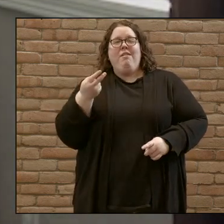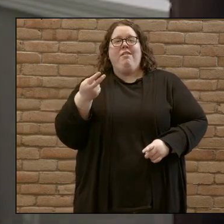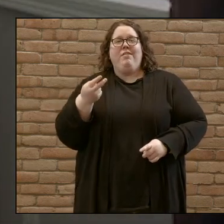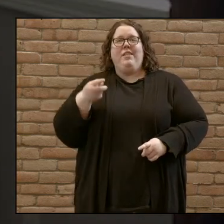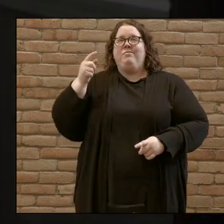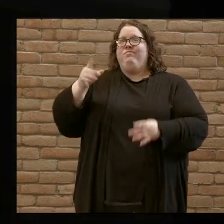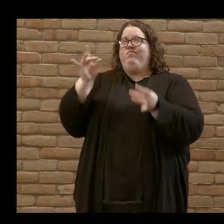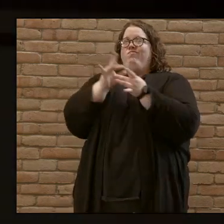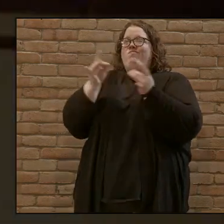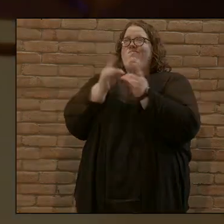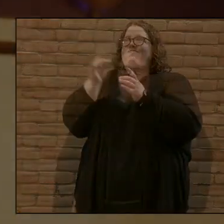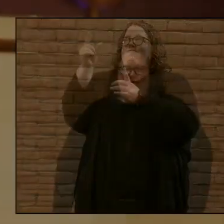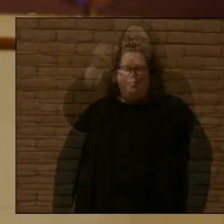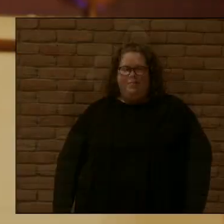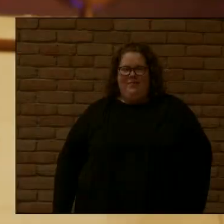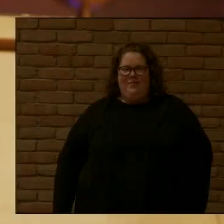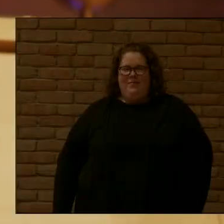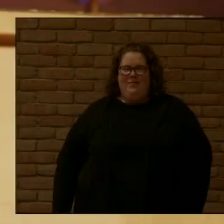of the Lord.